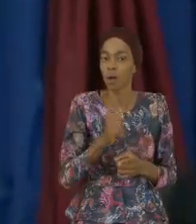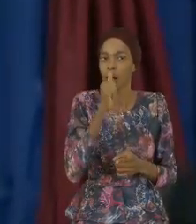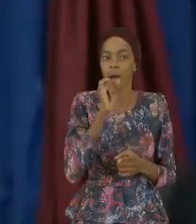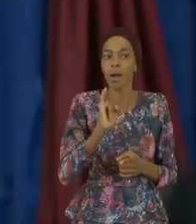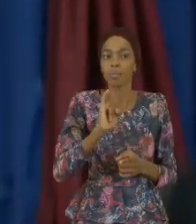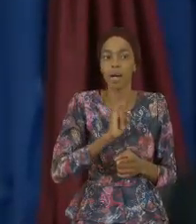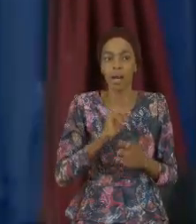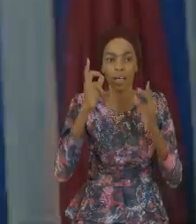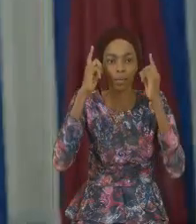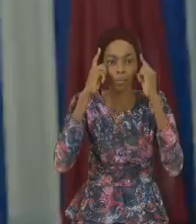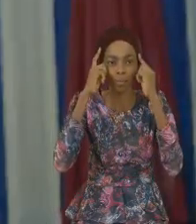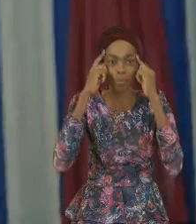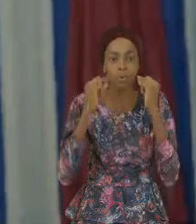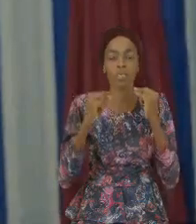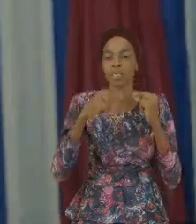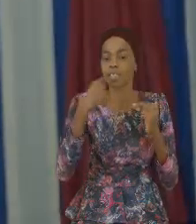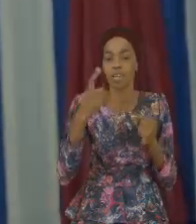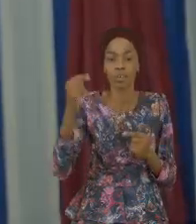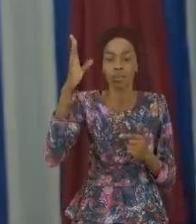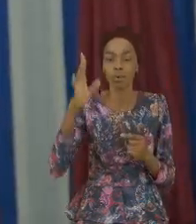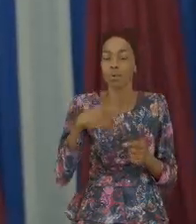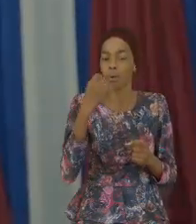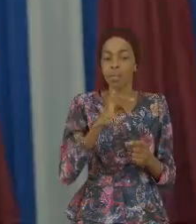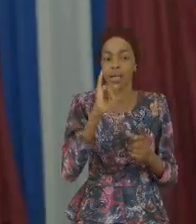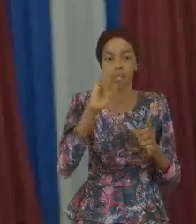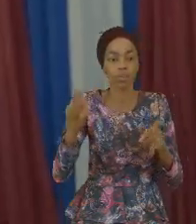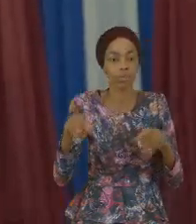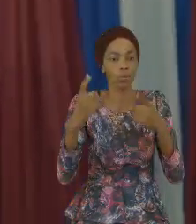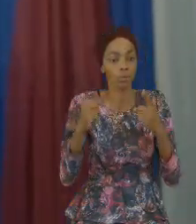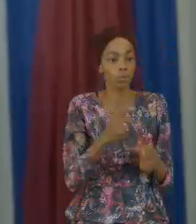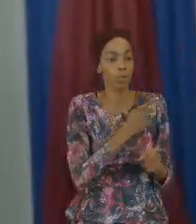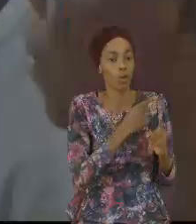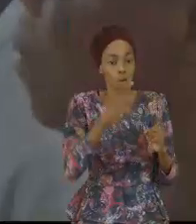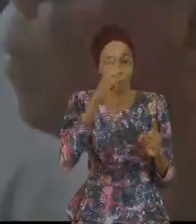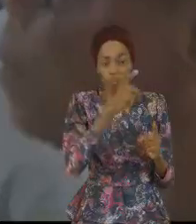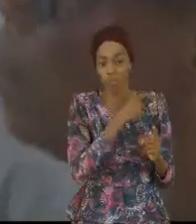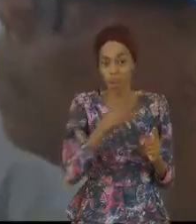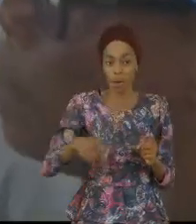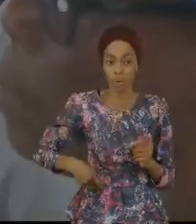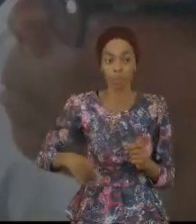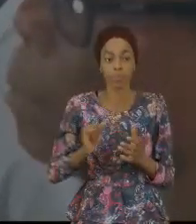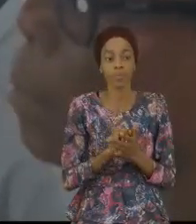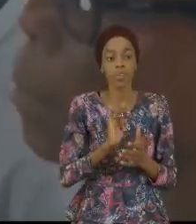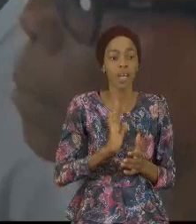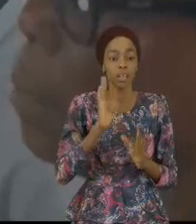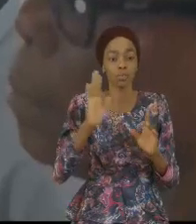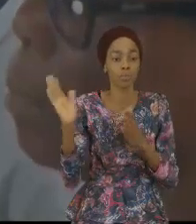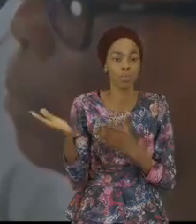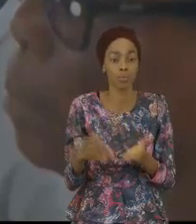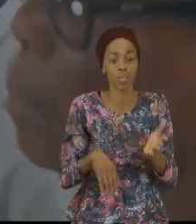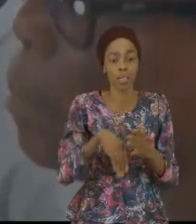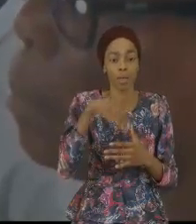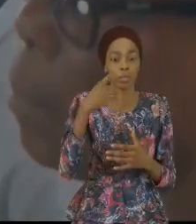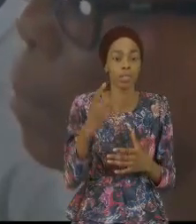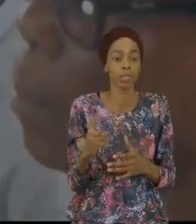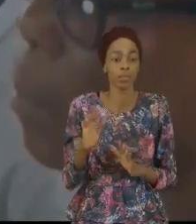go unto Pharaoh, and that I should bring forth the children of Israel out